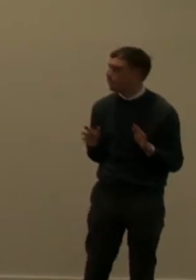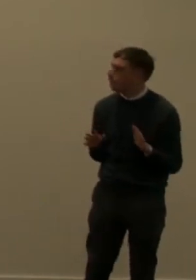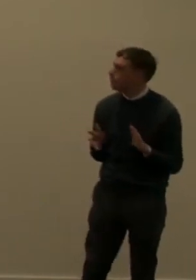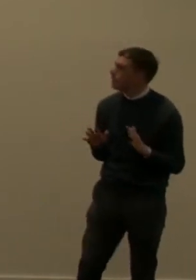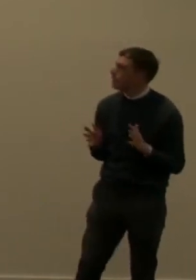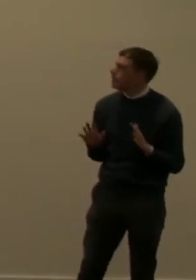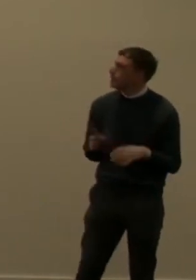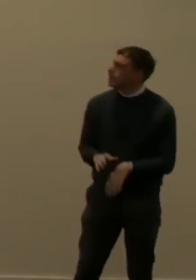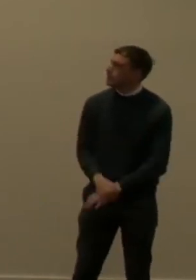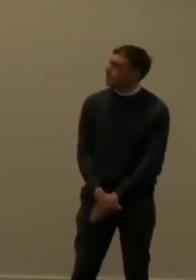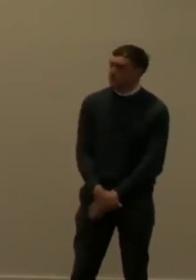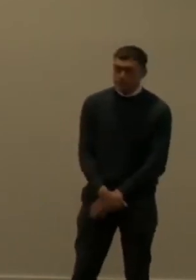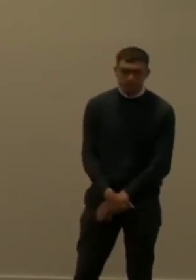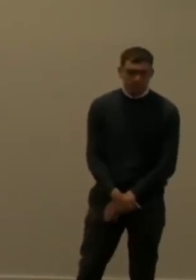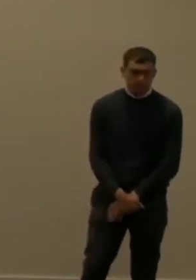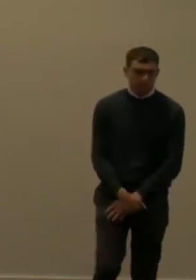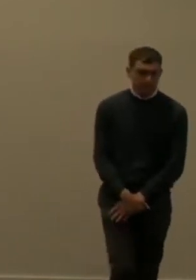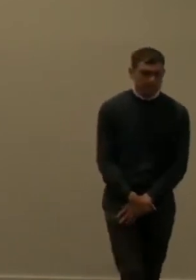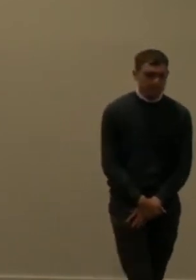Thank you.